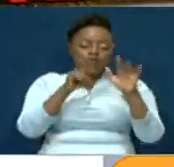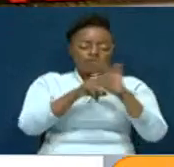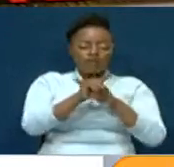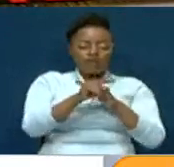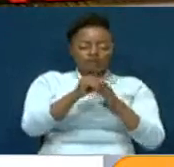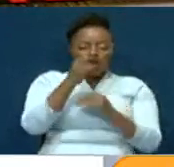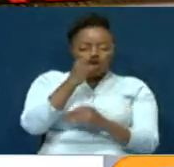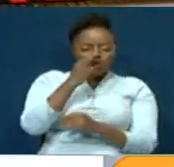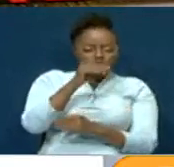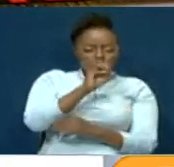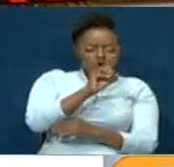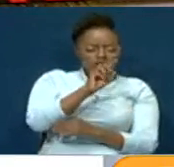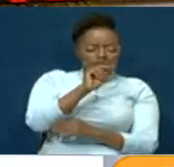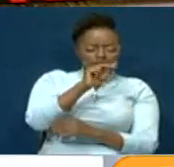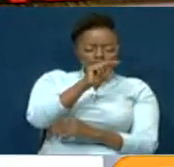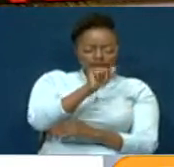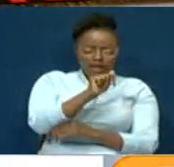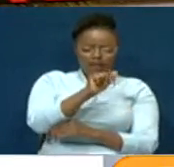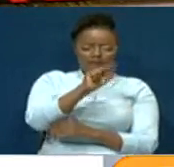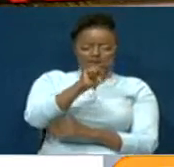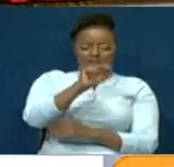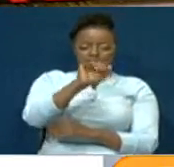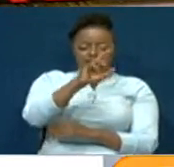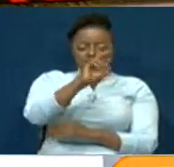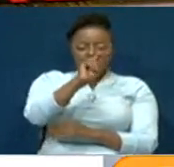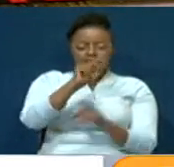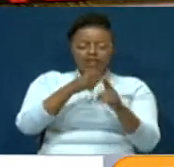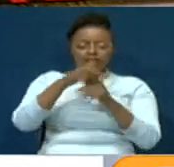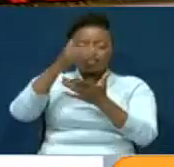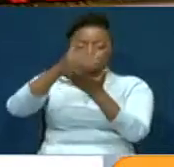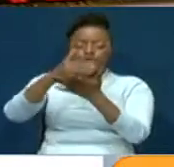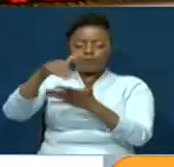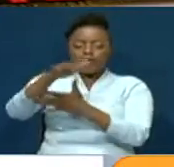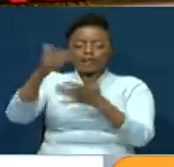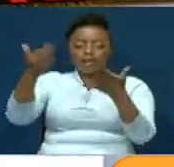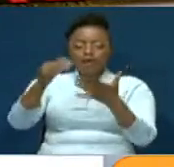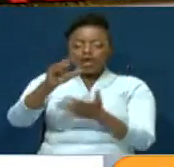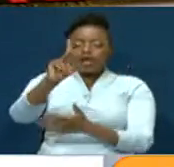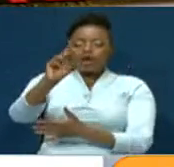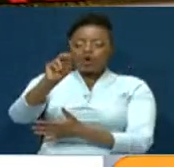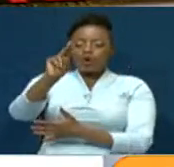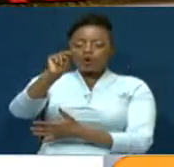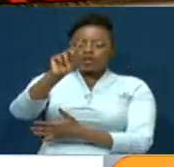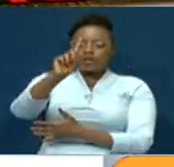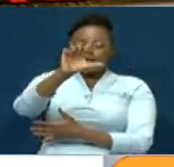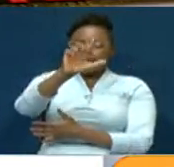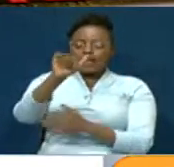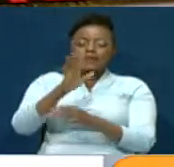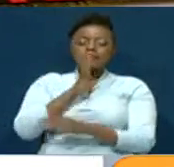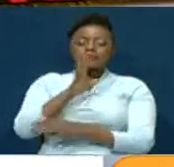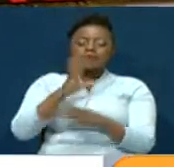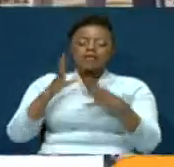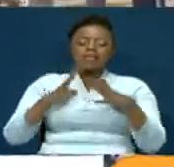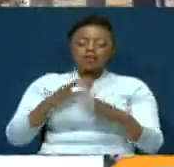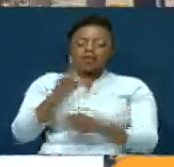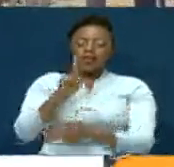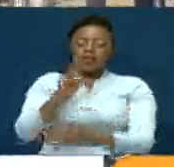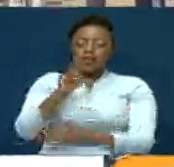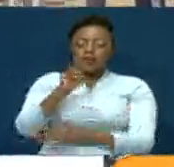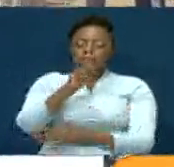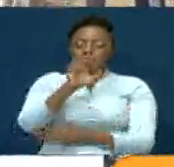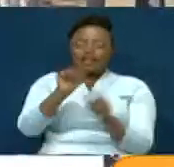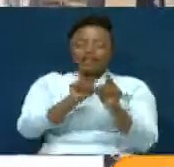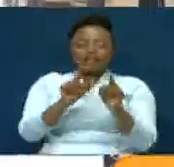Oginga Odinga Street, Nyalenda, Kachok, before making a final stopover at Kondele. Addressing a crowd at Kondele,